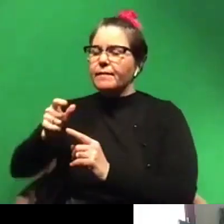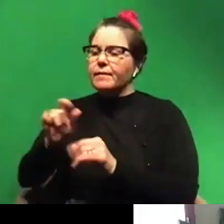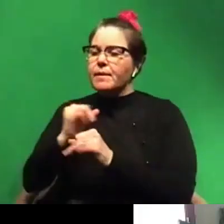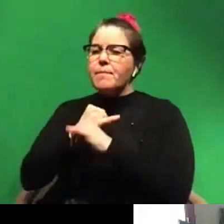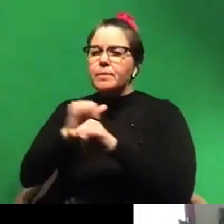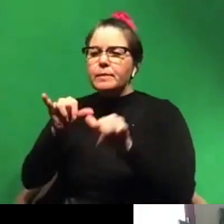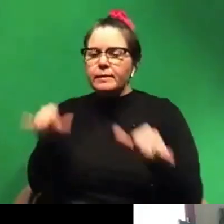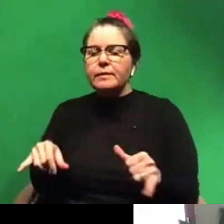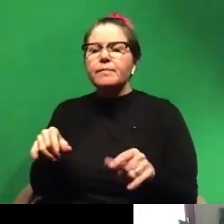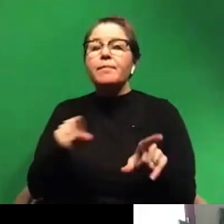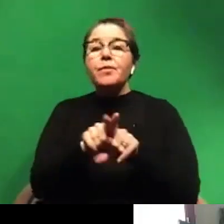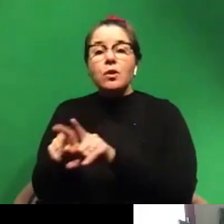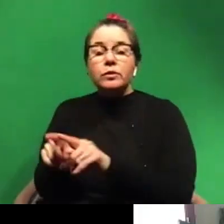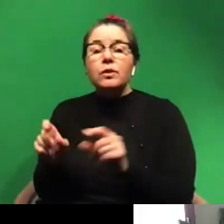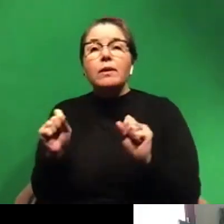do things like